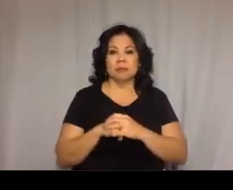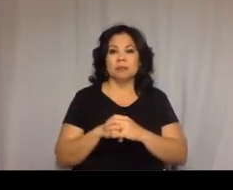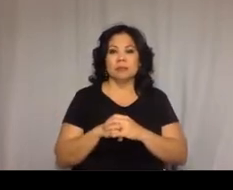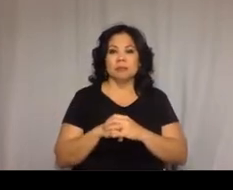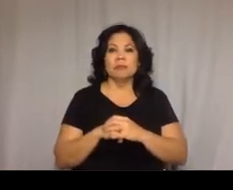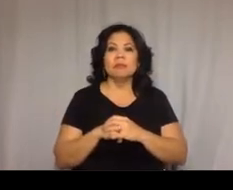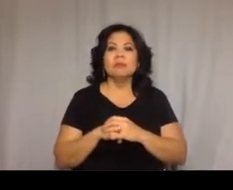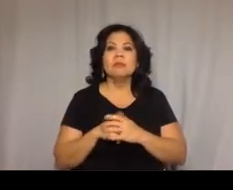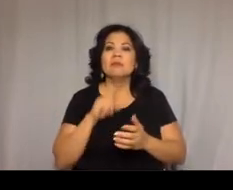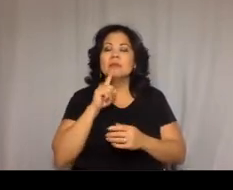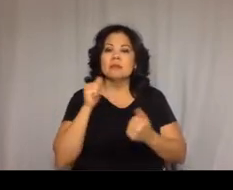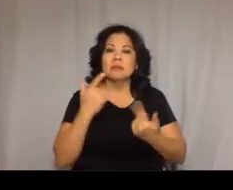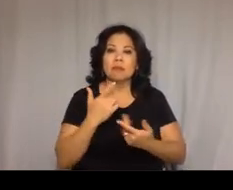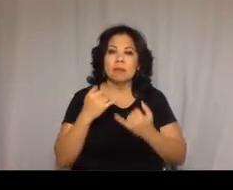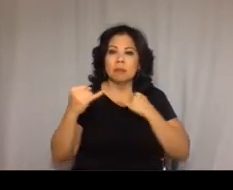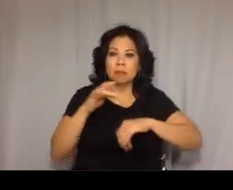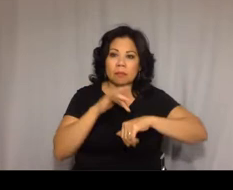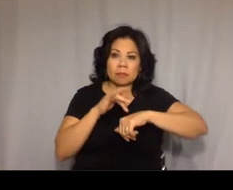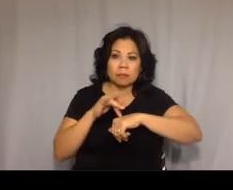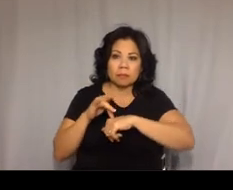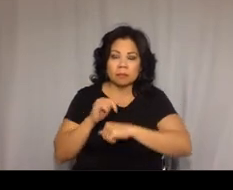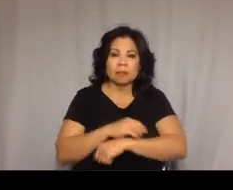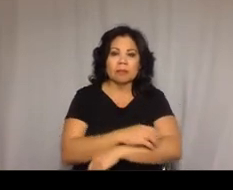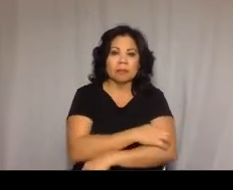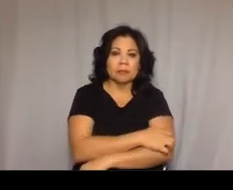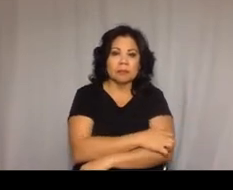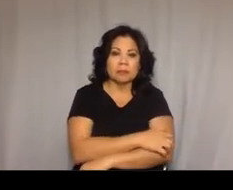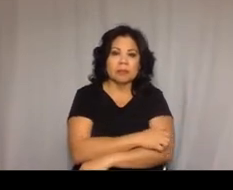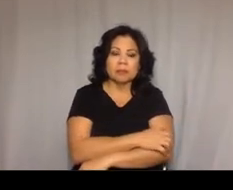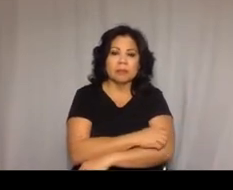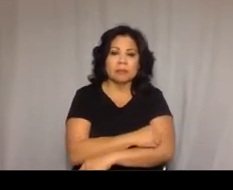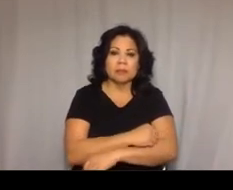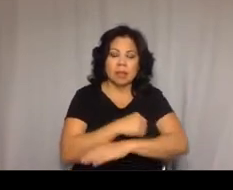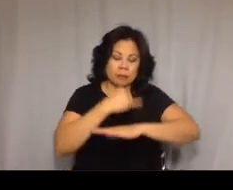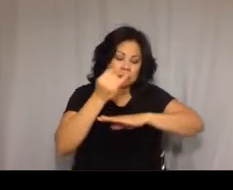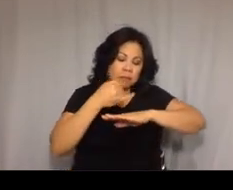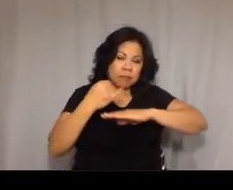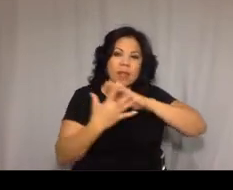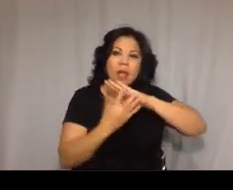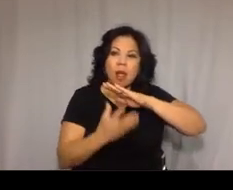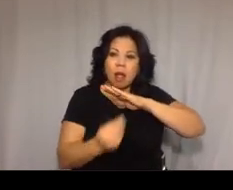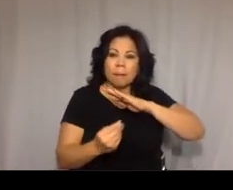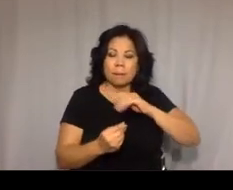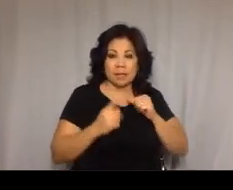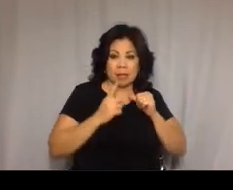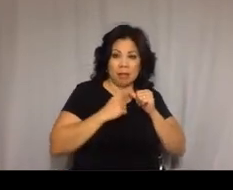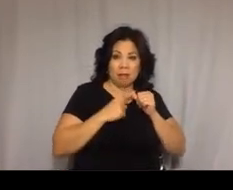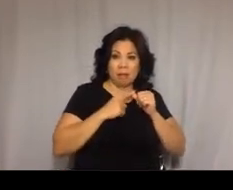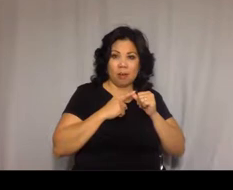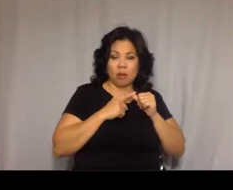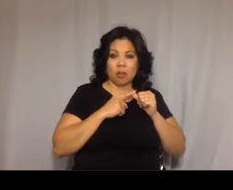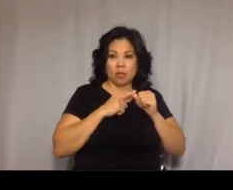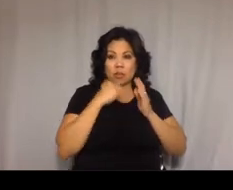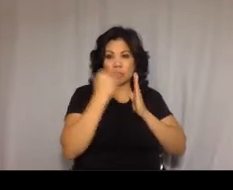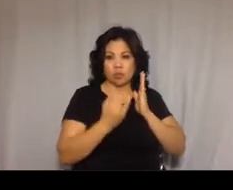line. Oh, make sure they all touch each other. And I'm just tracing over my original drawing. So I